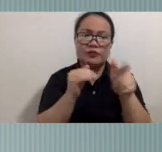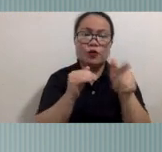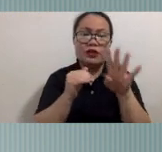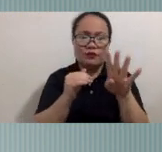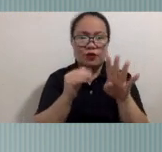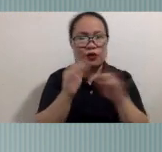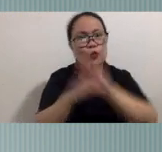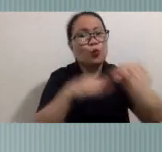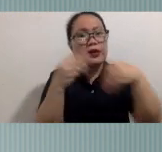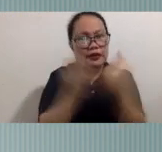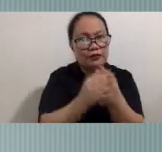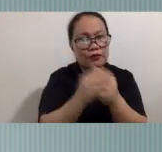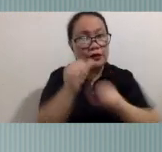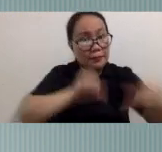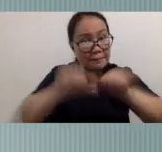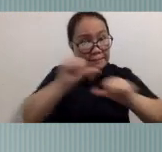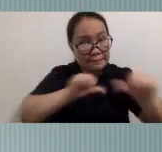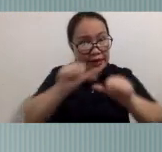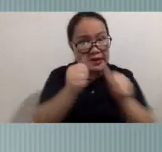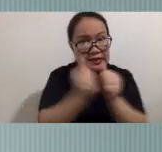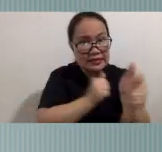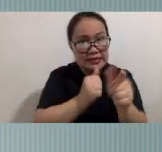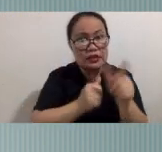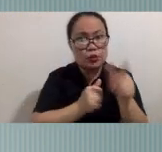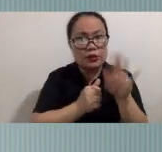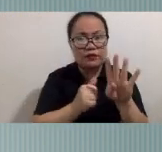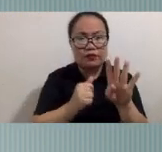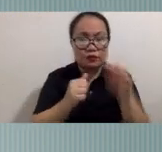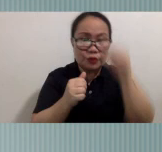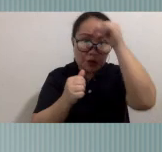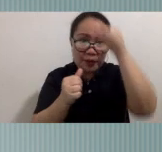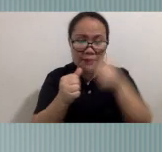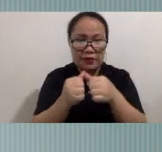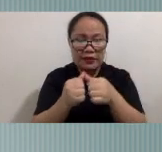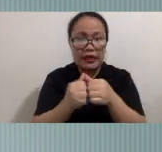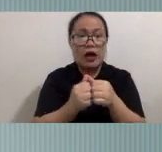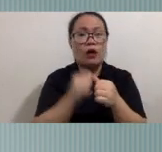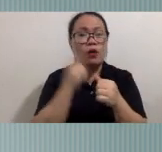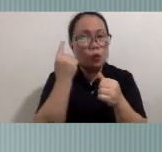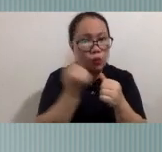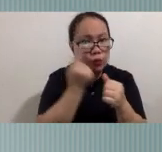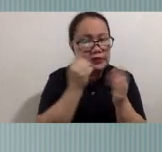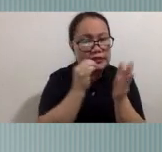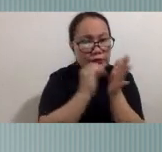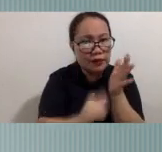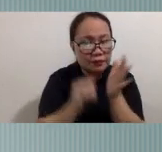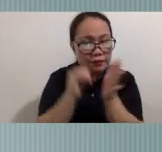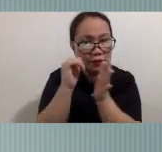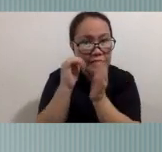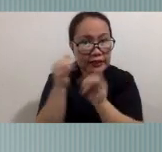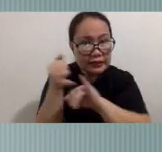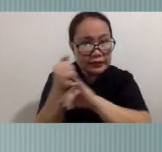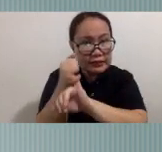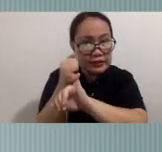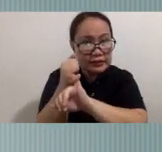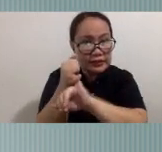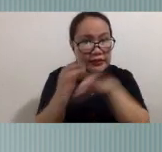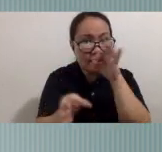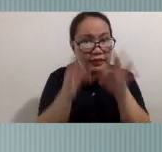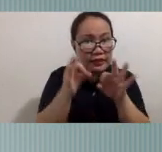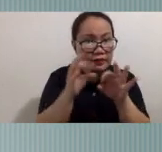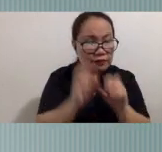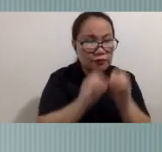na lang ang kulang. Kaya pag inad natin si 16 plus 8, that is 24. So, lahat ng pumasa sa science ay 24.